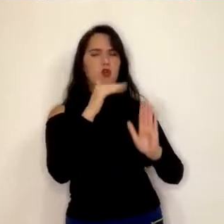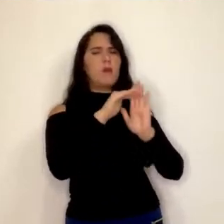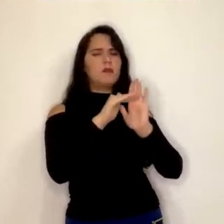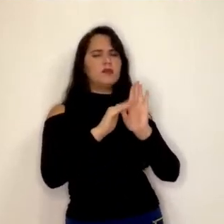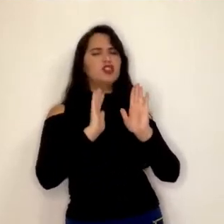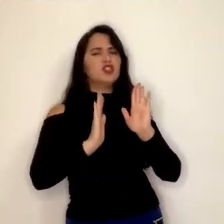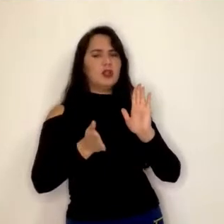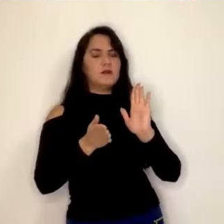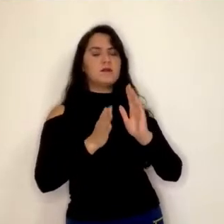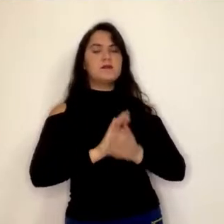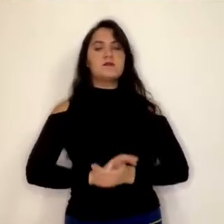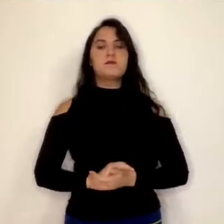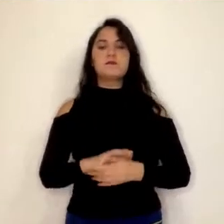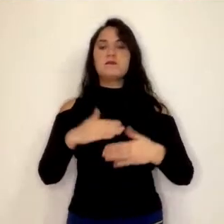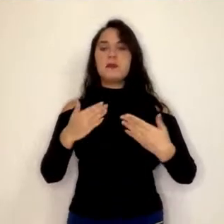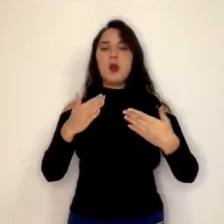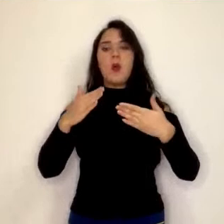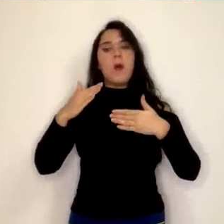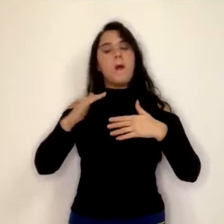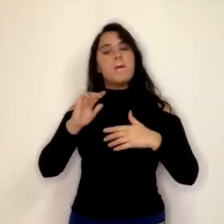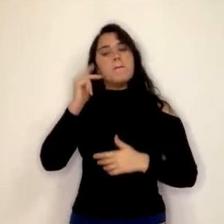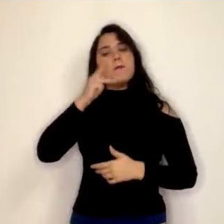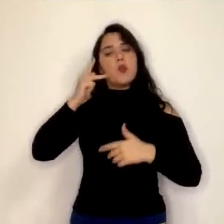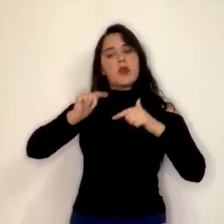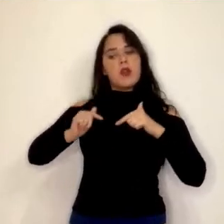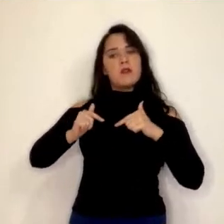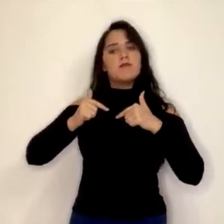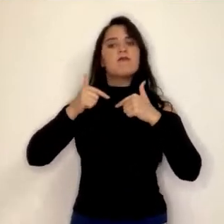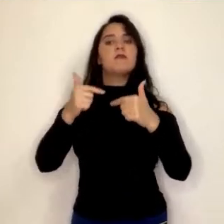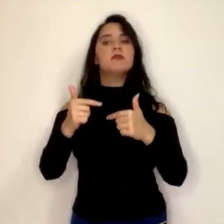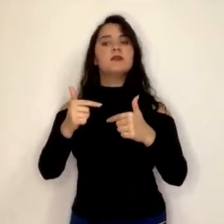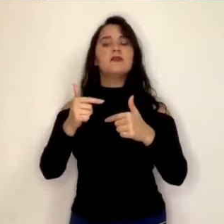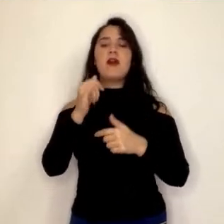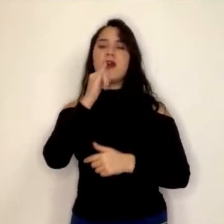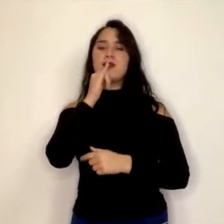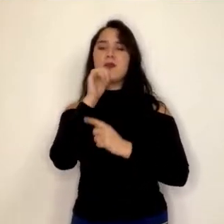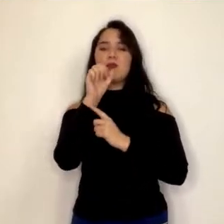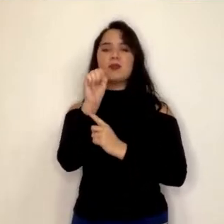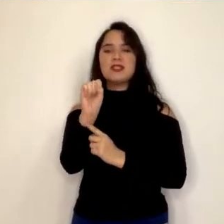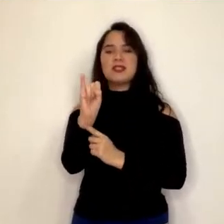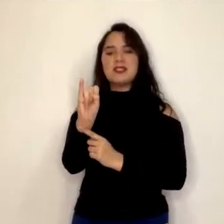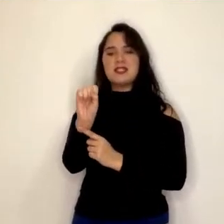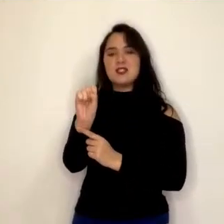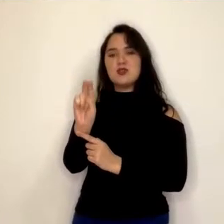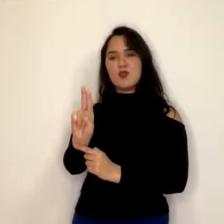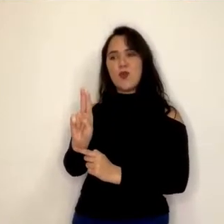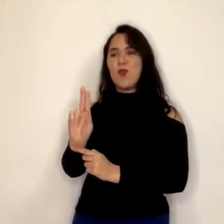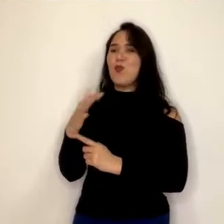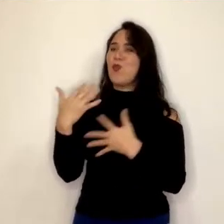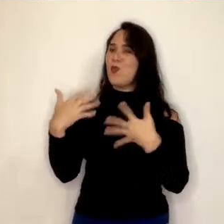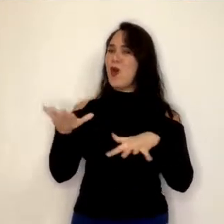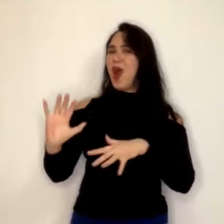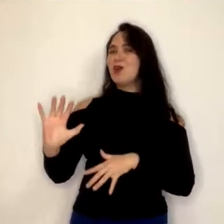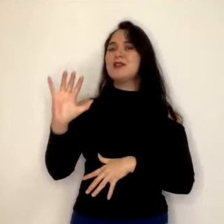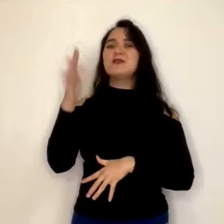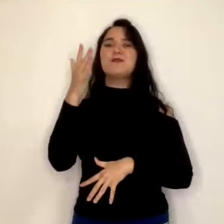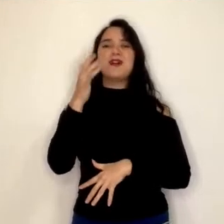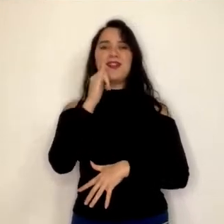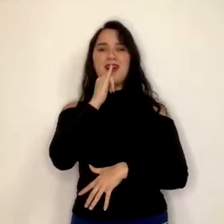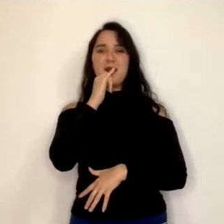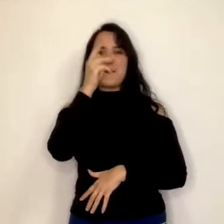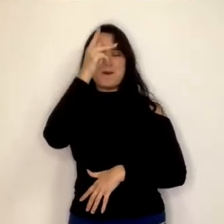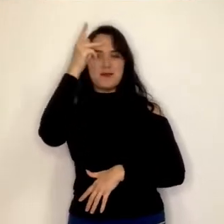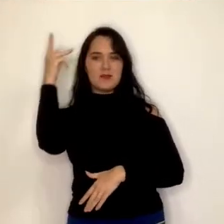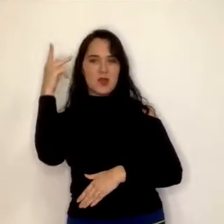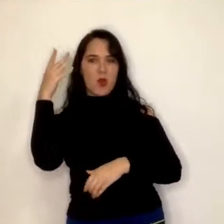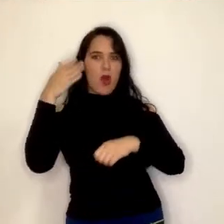and it was accomplished. These affirmative policies, CISU, was